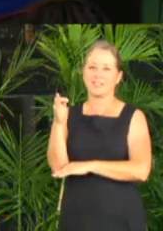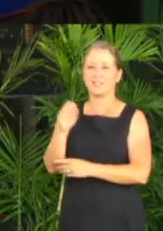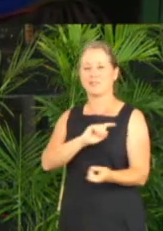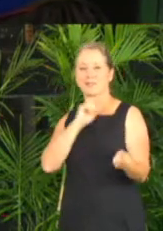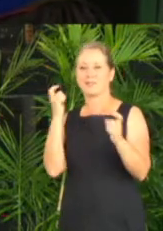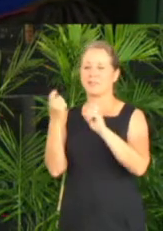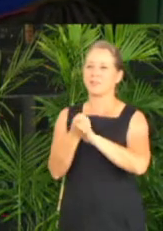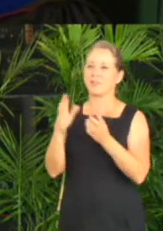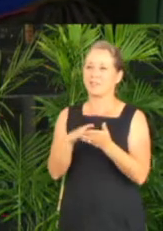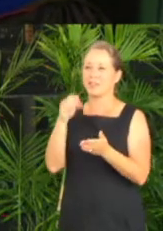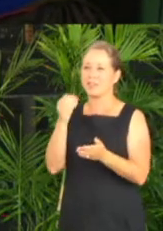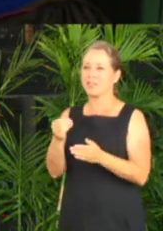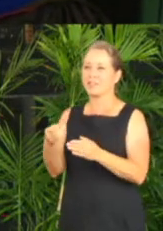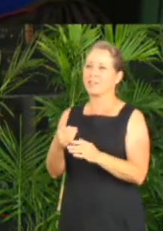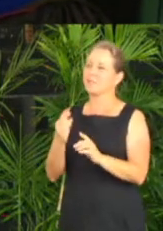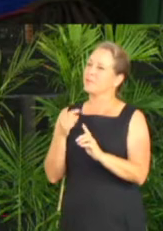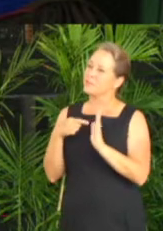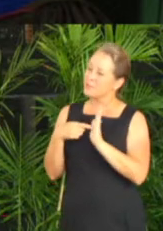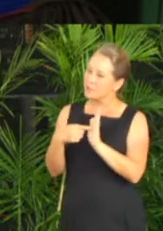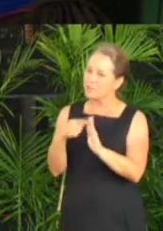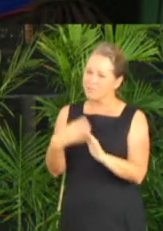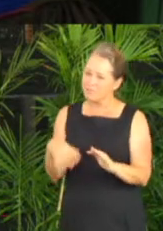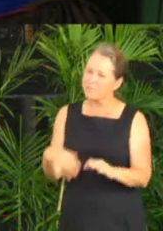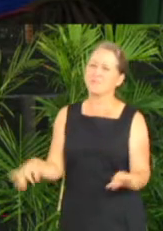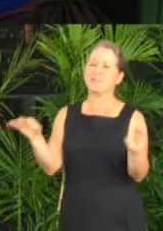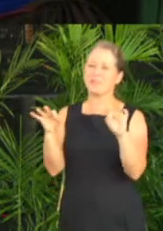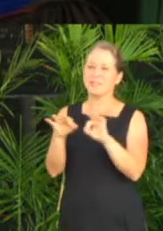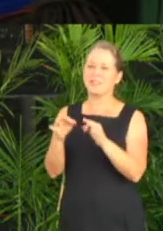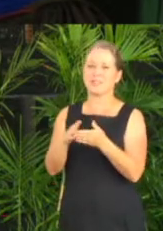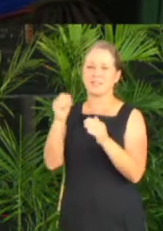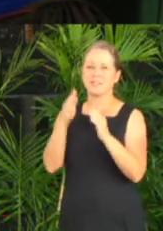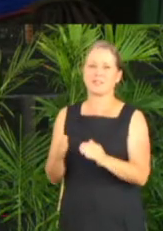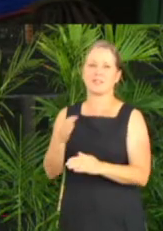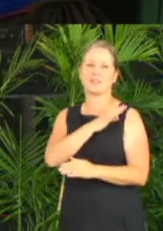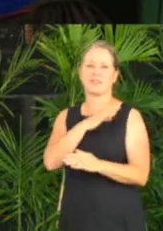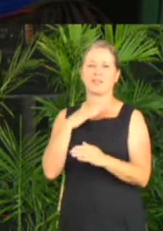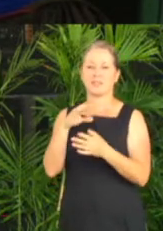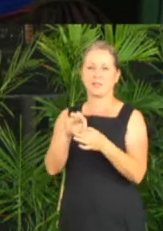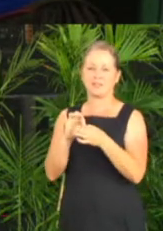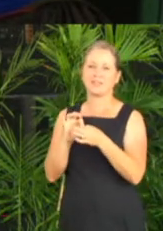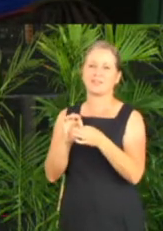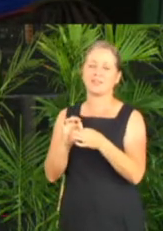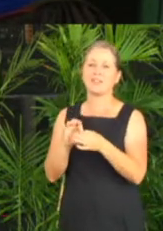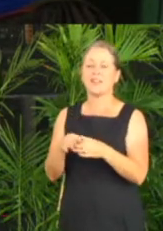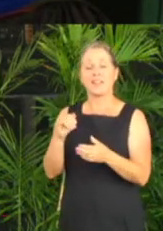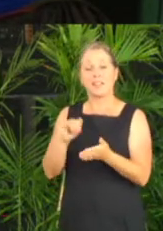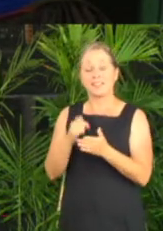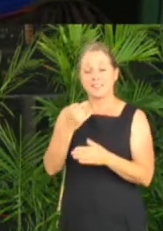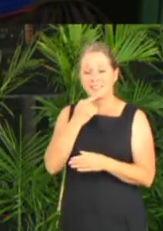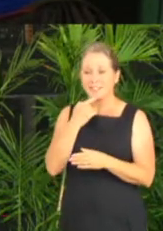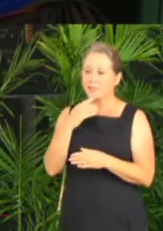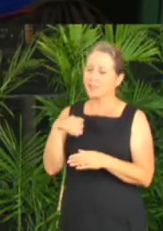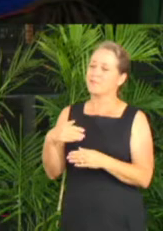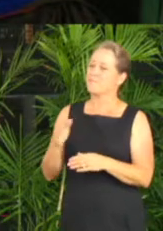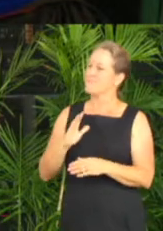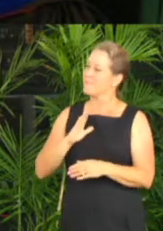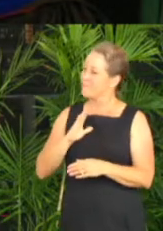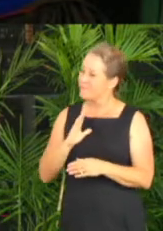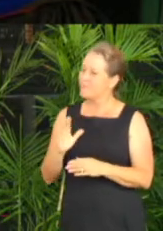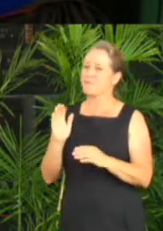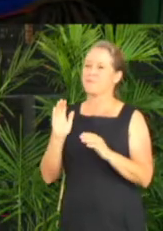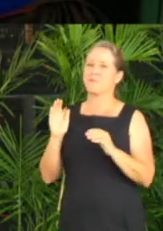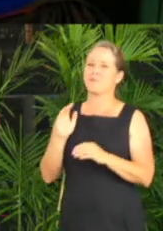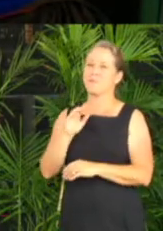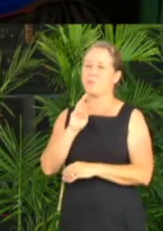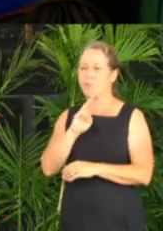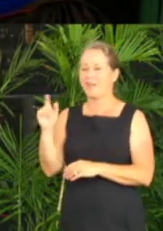Transformative learning speaks to the imperative of the student-faculty relationship. In that I say, well done and thank